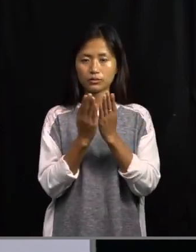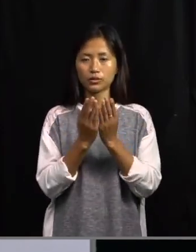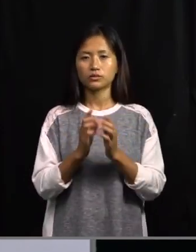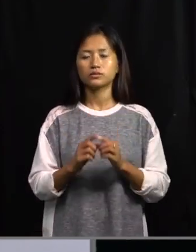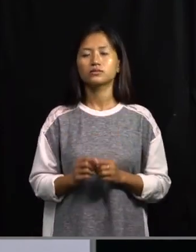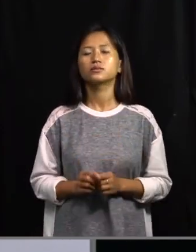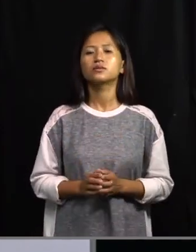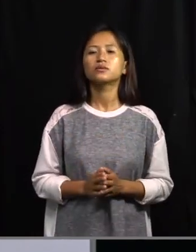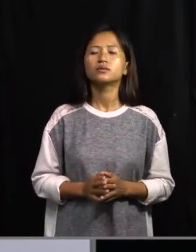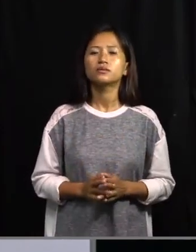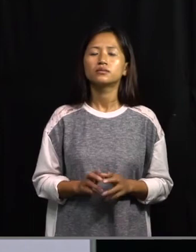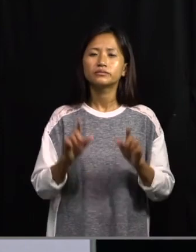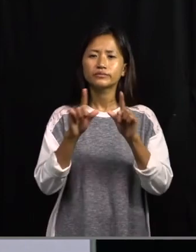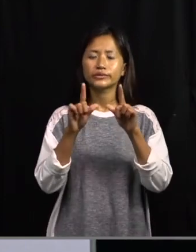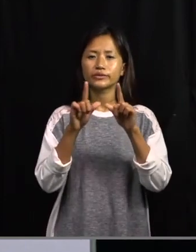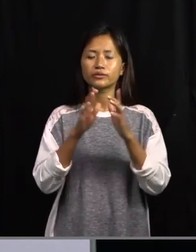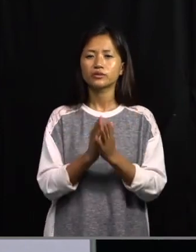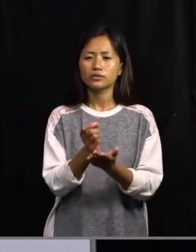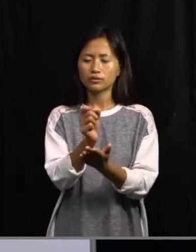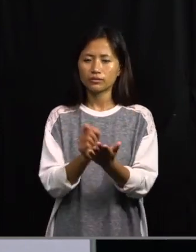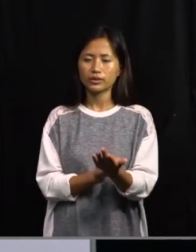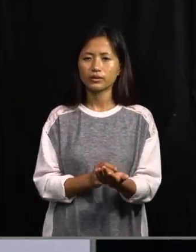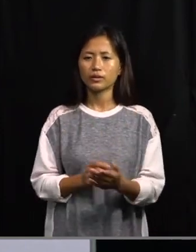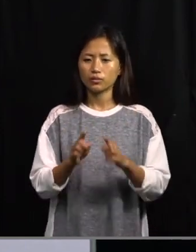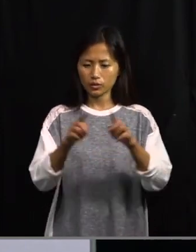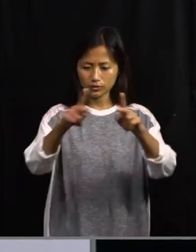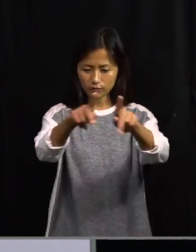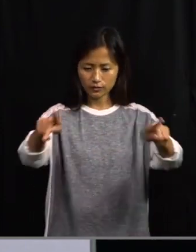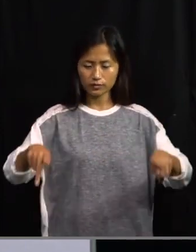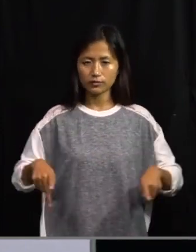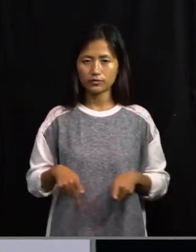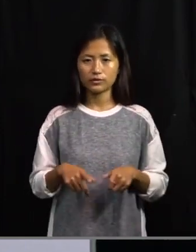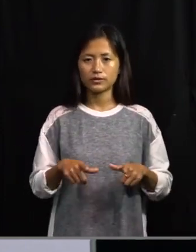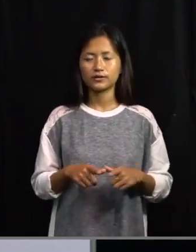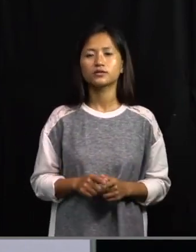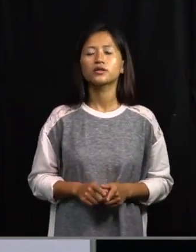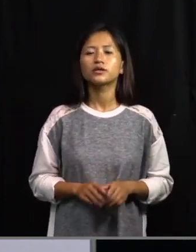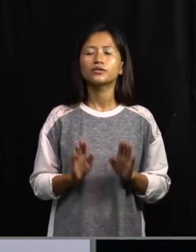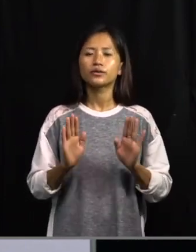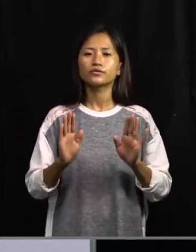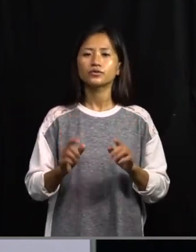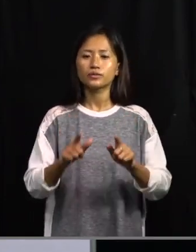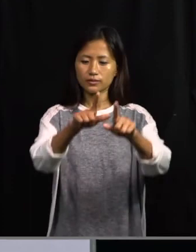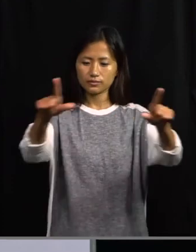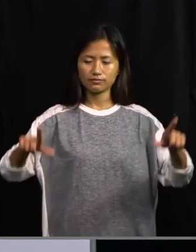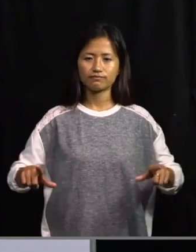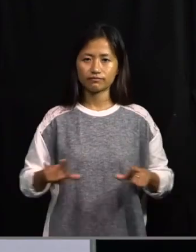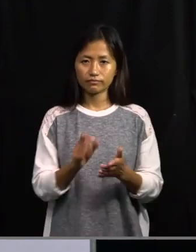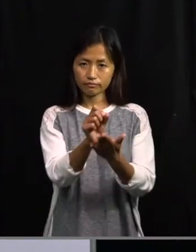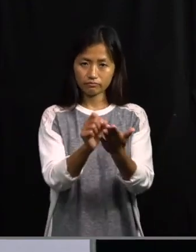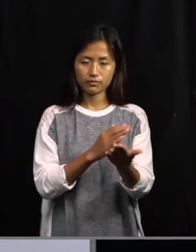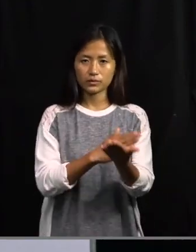want to, when you buy a plot of land, you need to have a pata, land pata or not. So what happens, you pay some